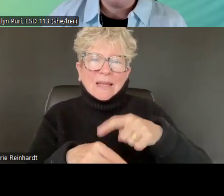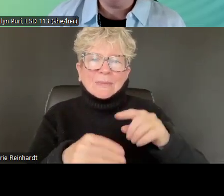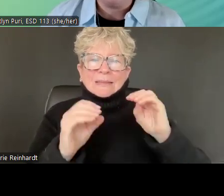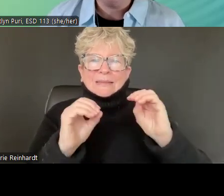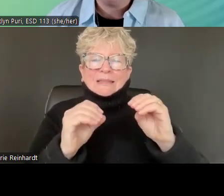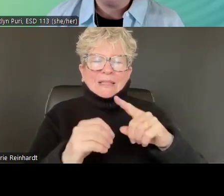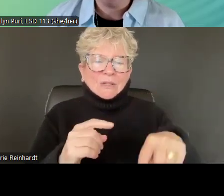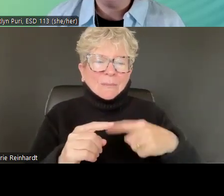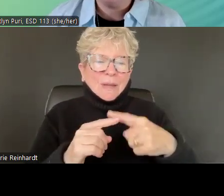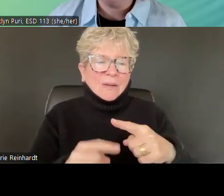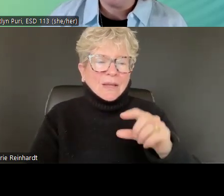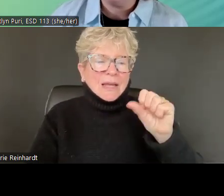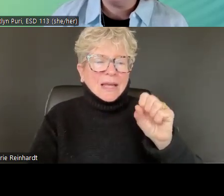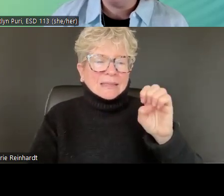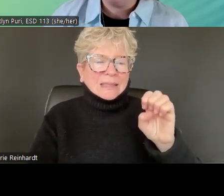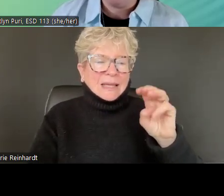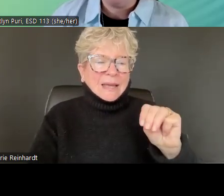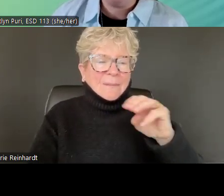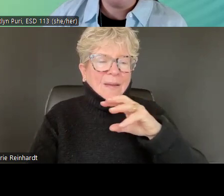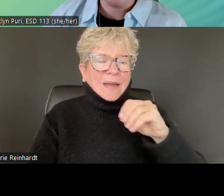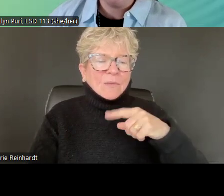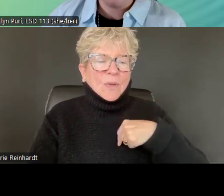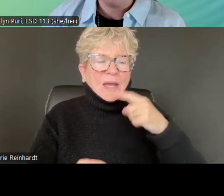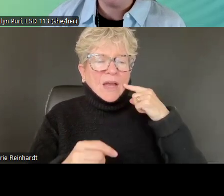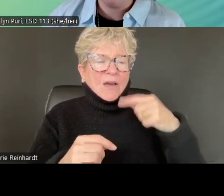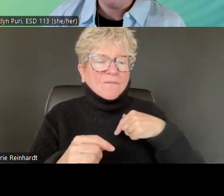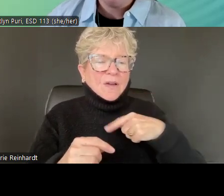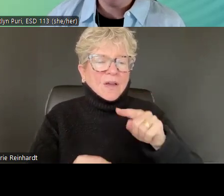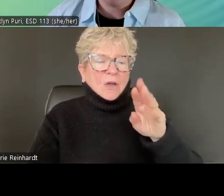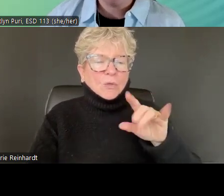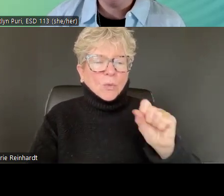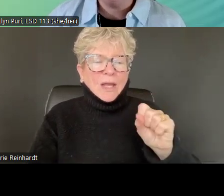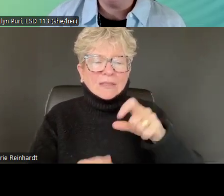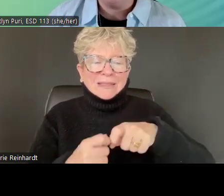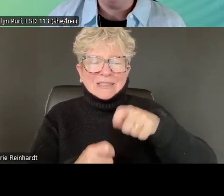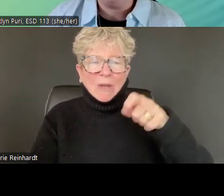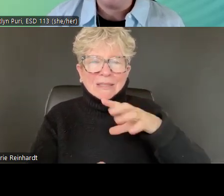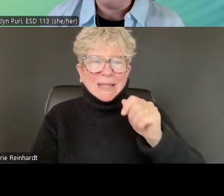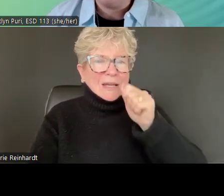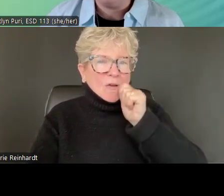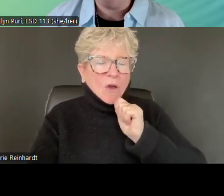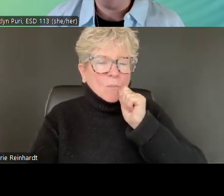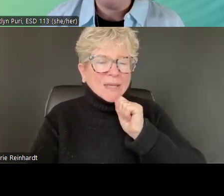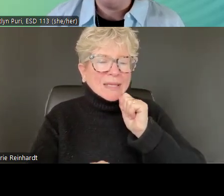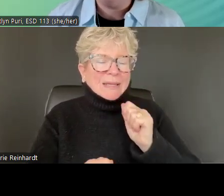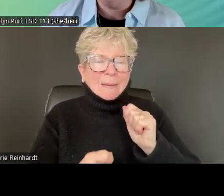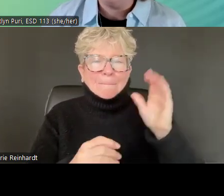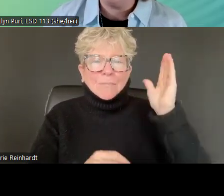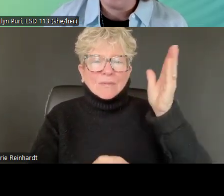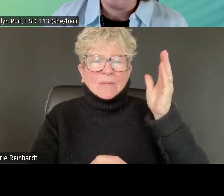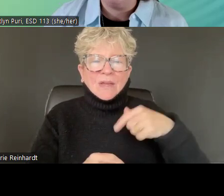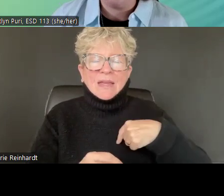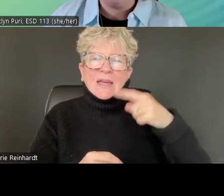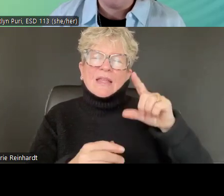also have a TRAILS Stress and Coping presentation, which is a variety of